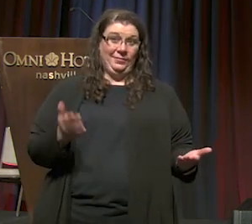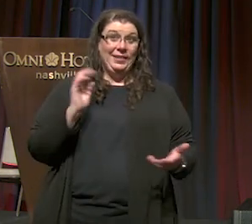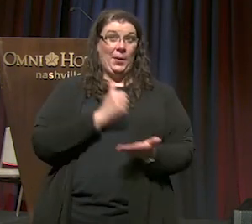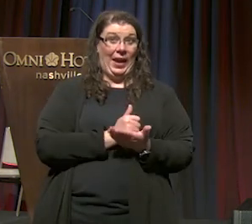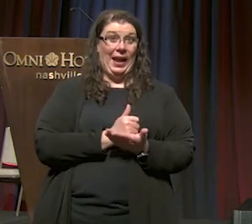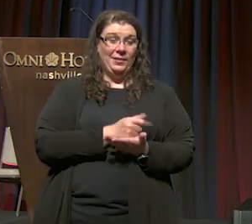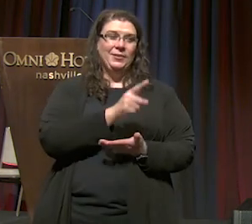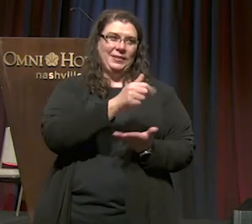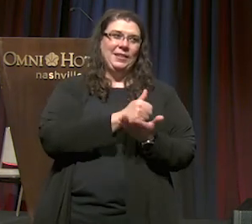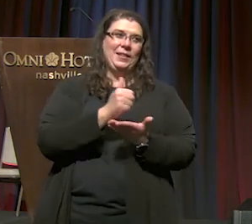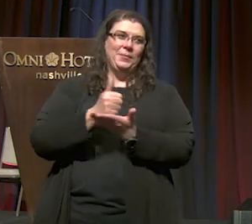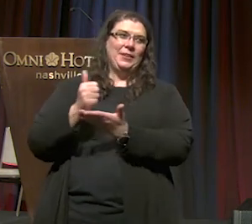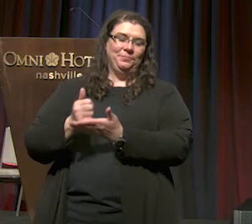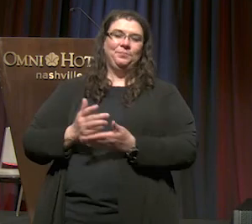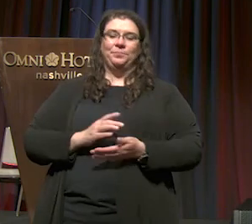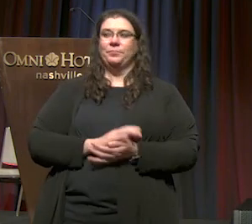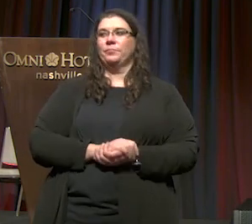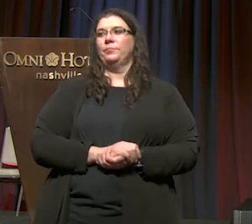Amen?